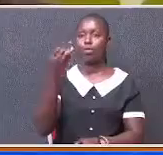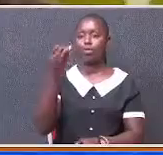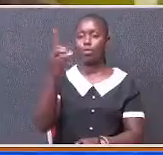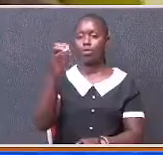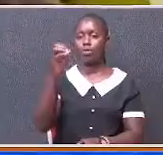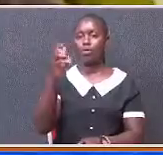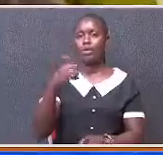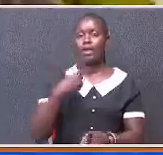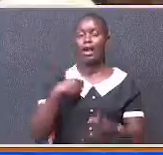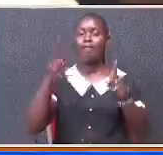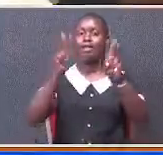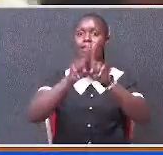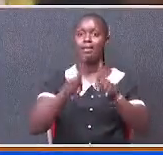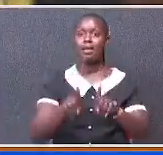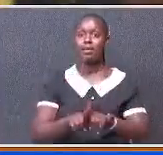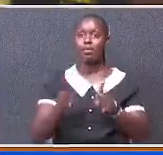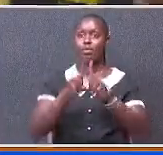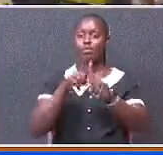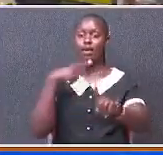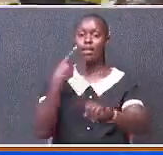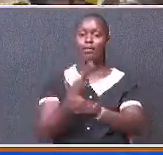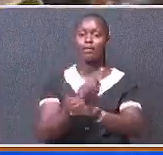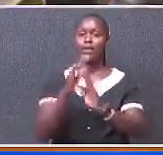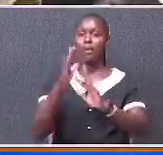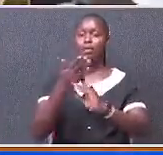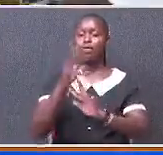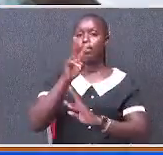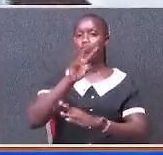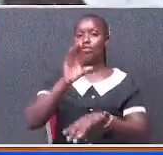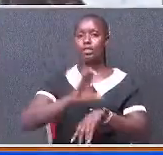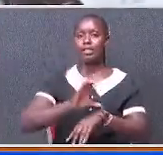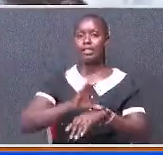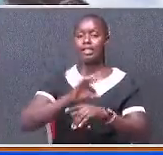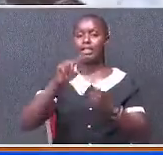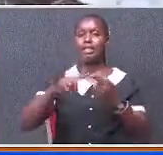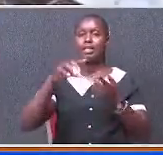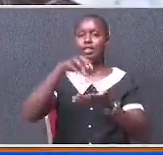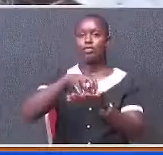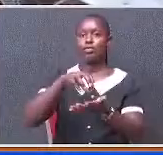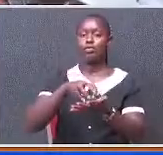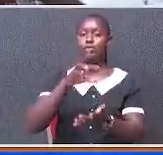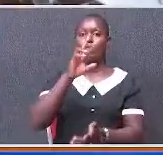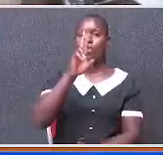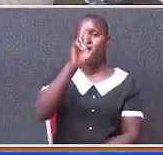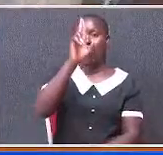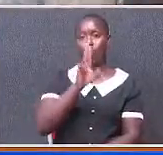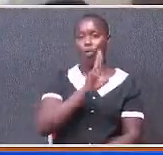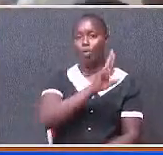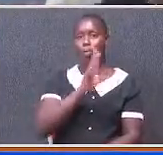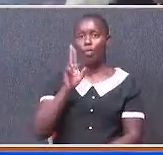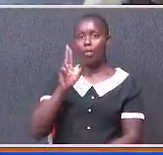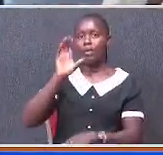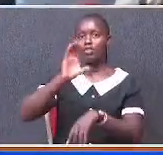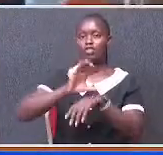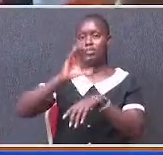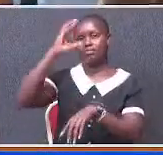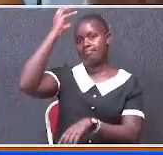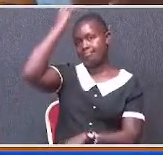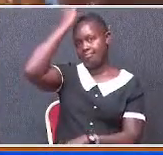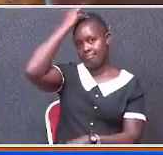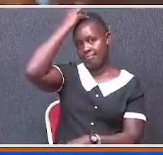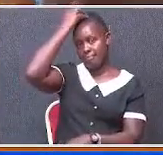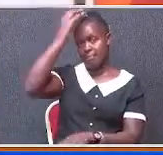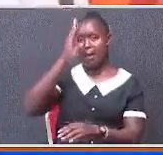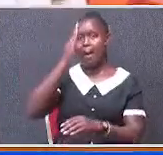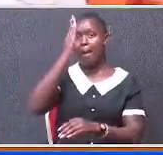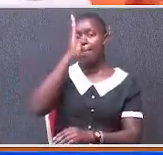their doctrines, the biggest difference between the two churches is the status of the Roman Catholic Pope. The